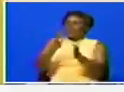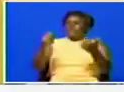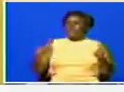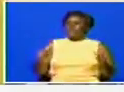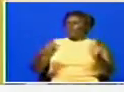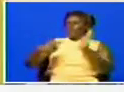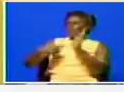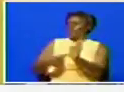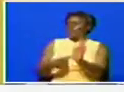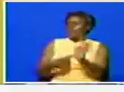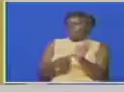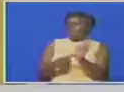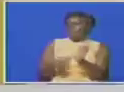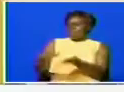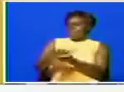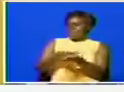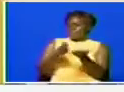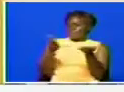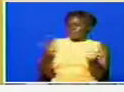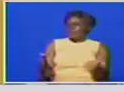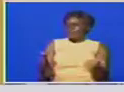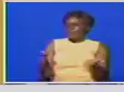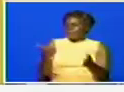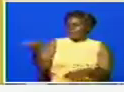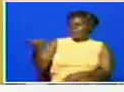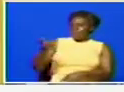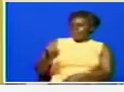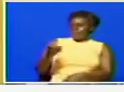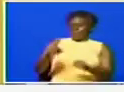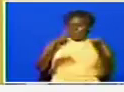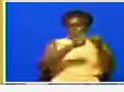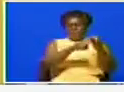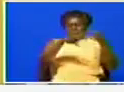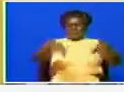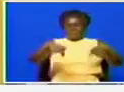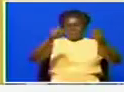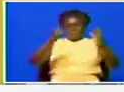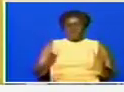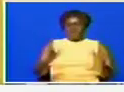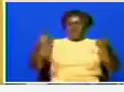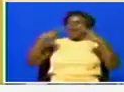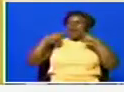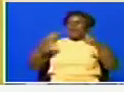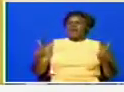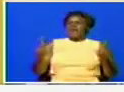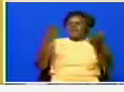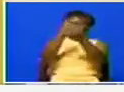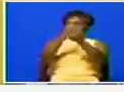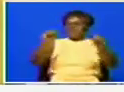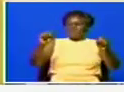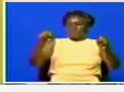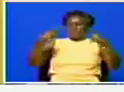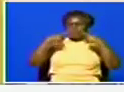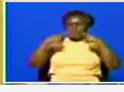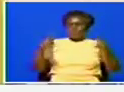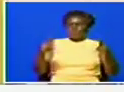displays. Based on the foregoing, we demand that the IBC chairperson announce the presidential election results